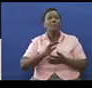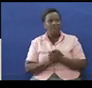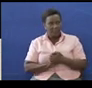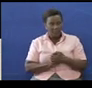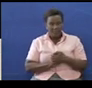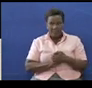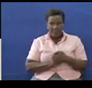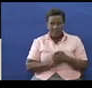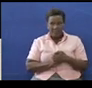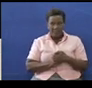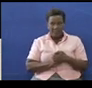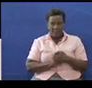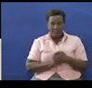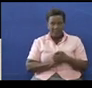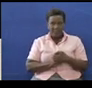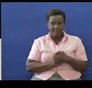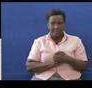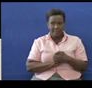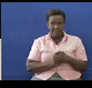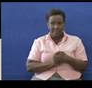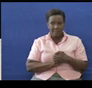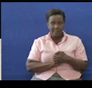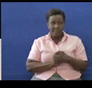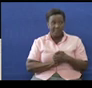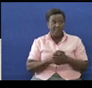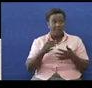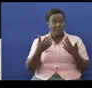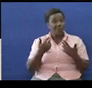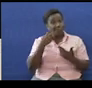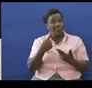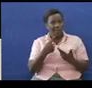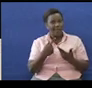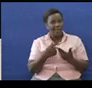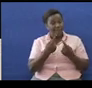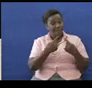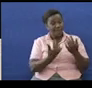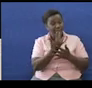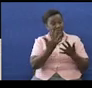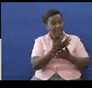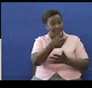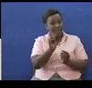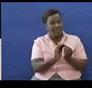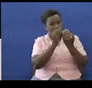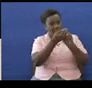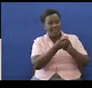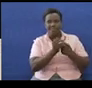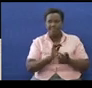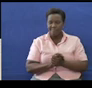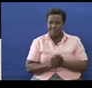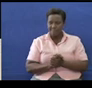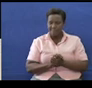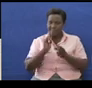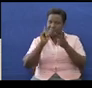evaporation. Thorny and wax. That is how they adopt themselves,